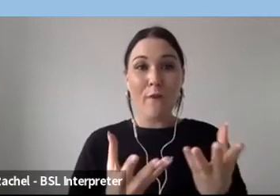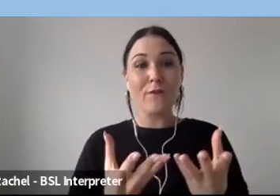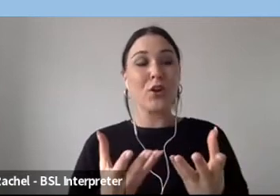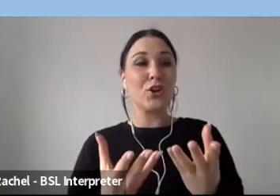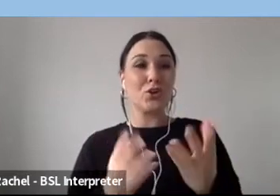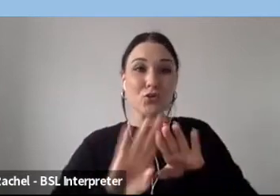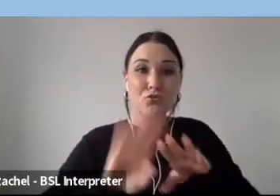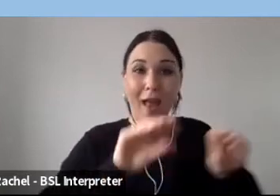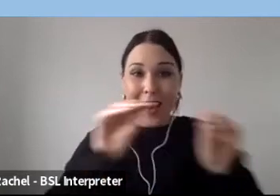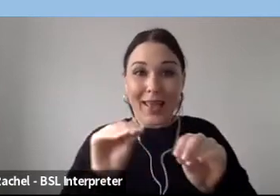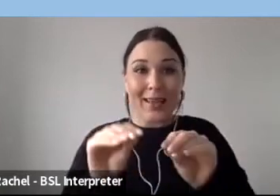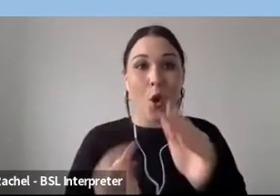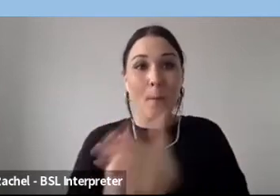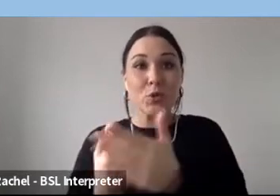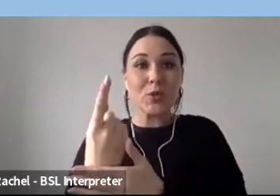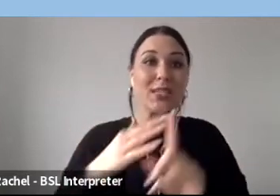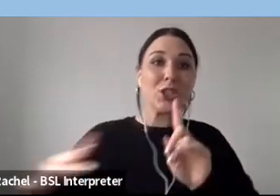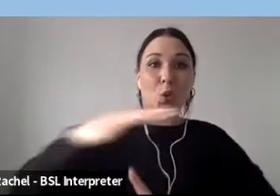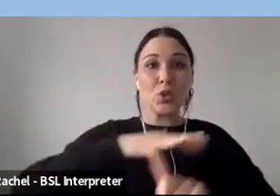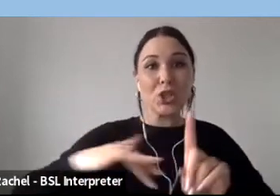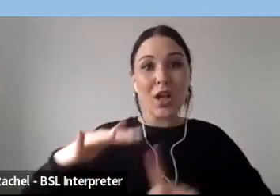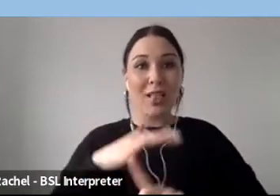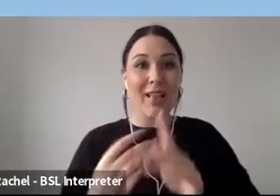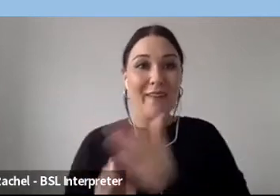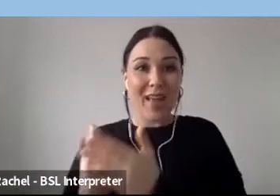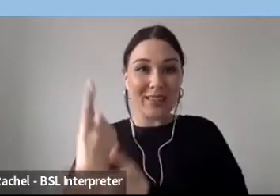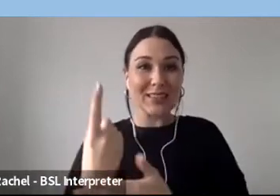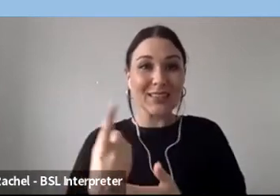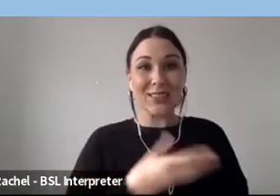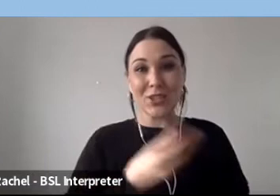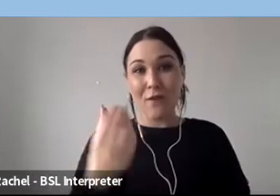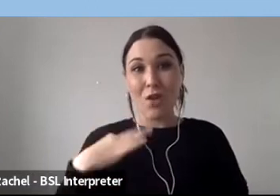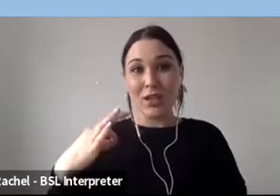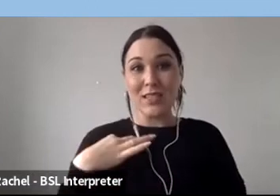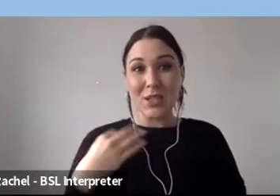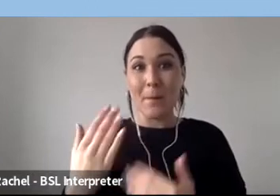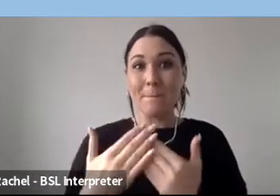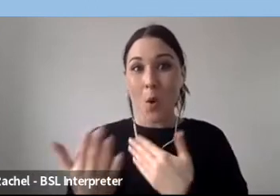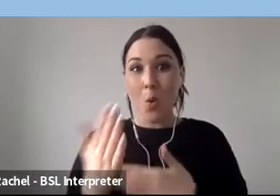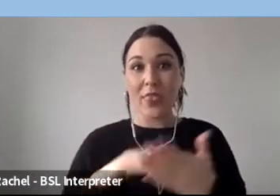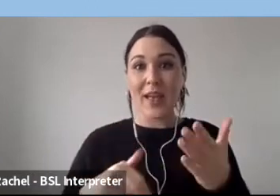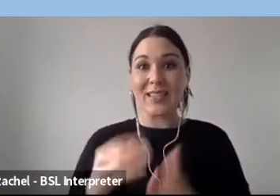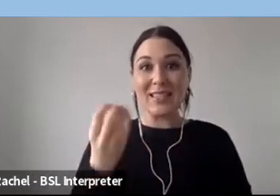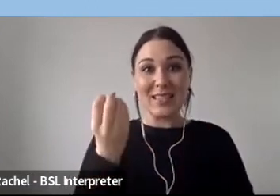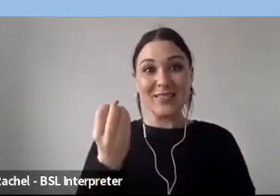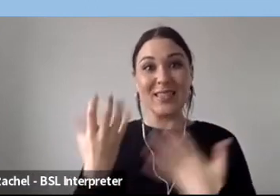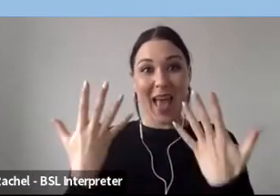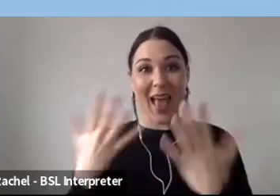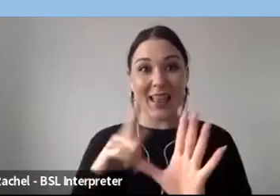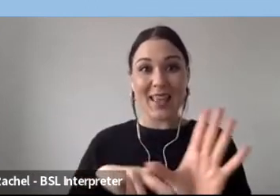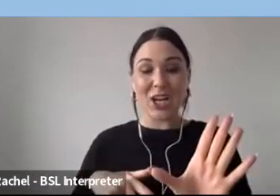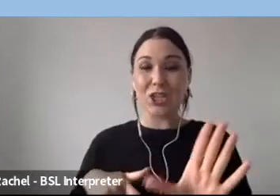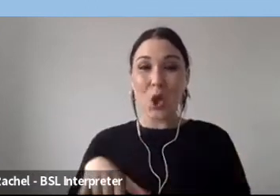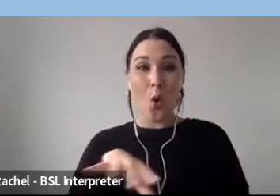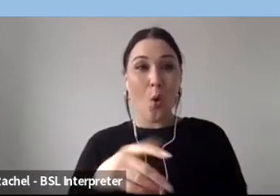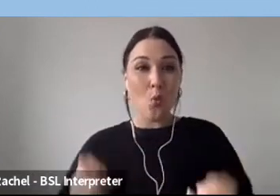for volunteers as well. I think some of our volunteers have been with us for more than 10 years and win awards for various work